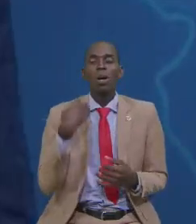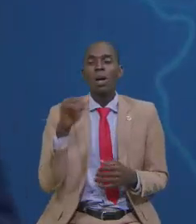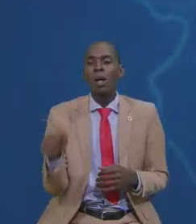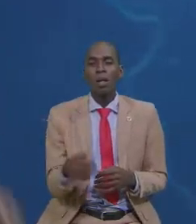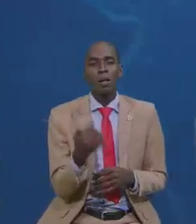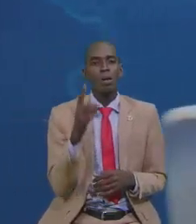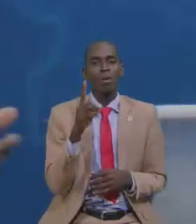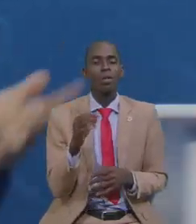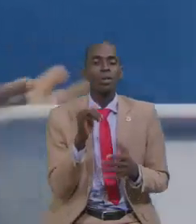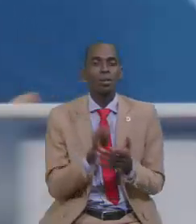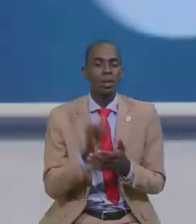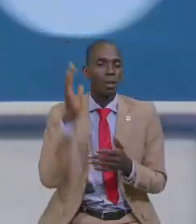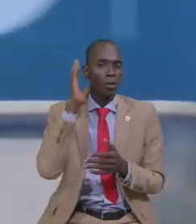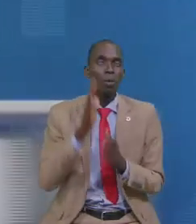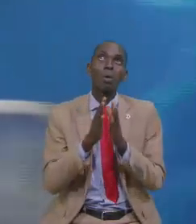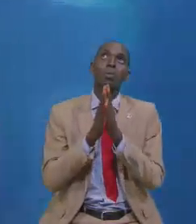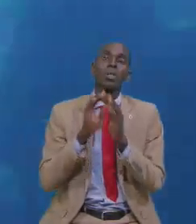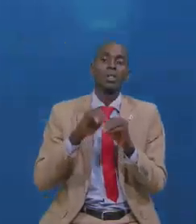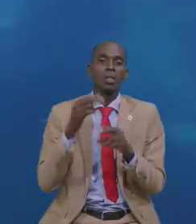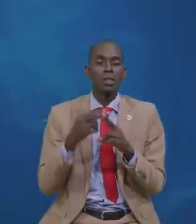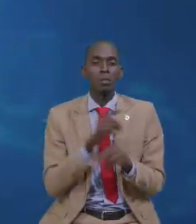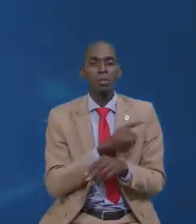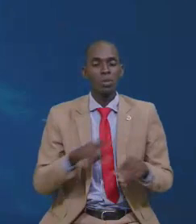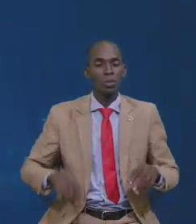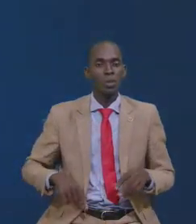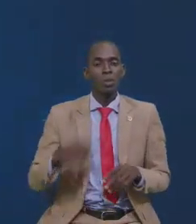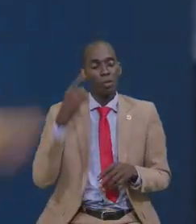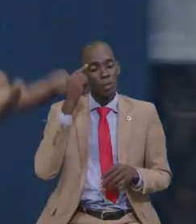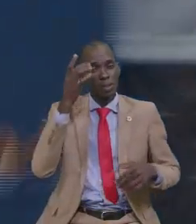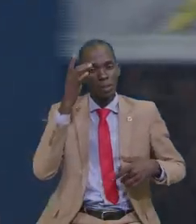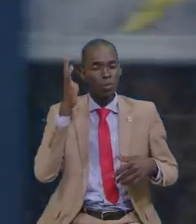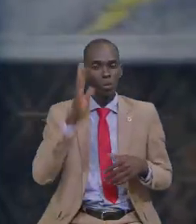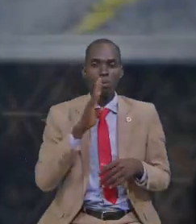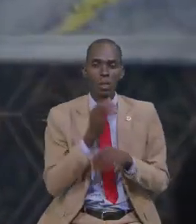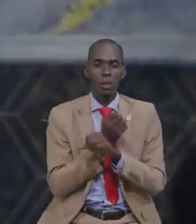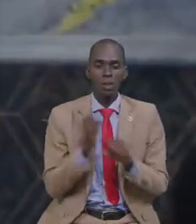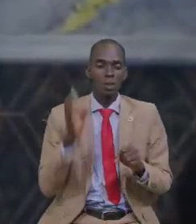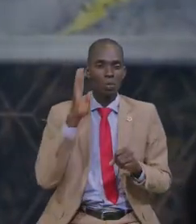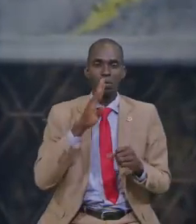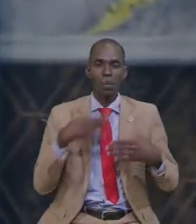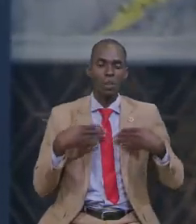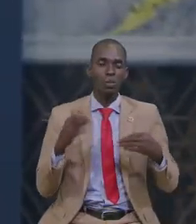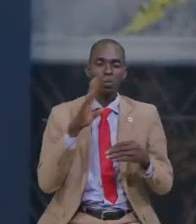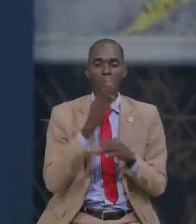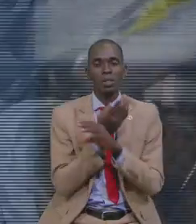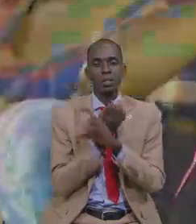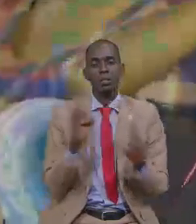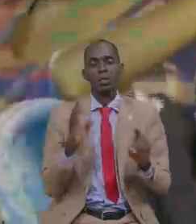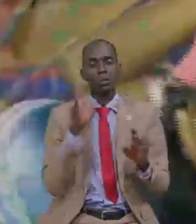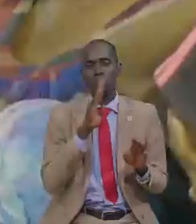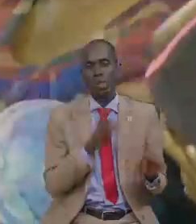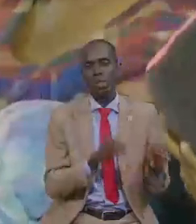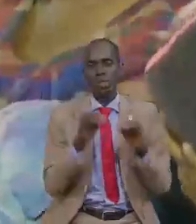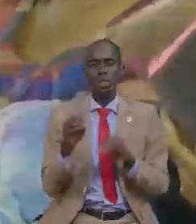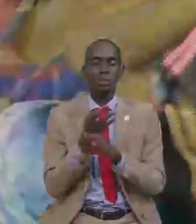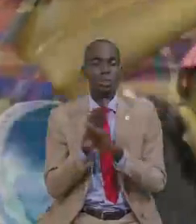will call on the name of the Lord will be saved, will be healed, will be delivered, will be set free. Here is your time. Don't miss